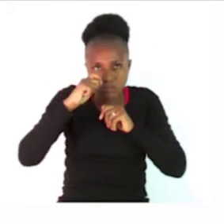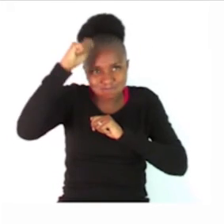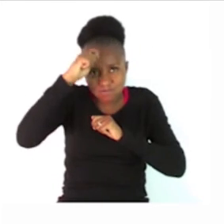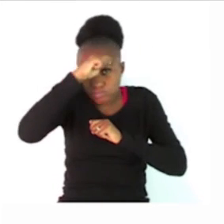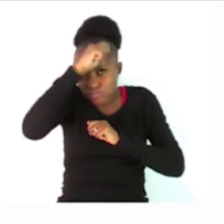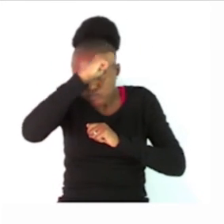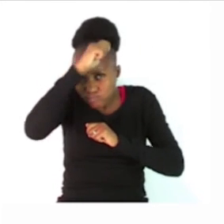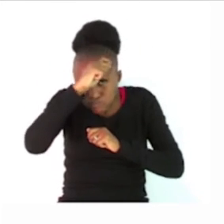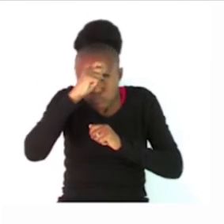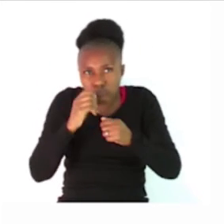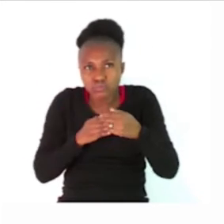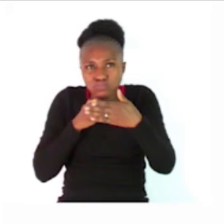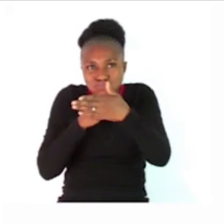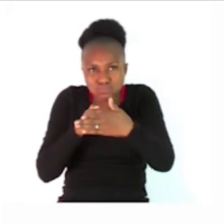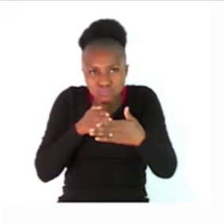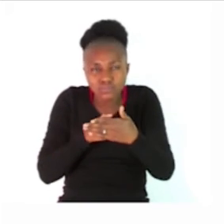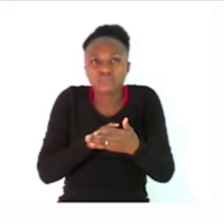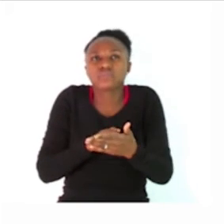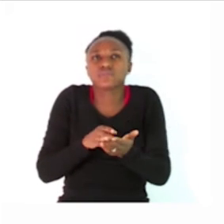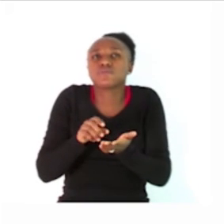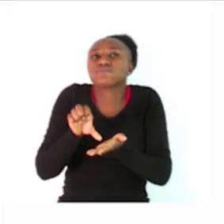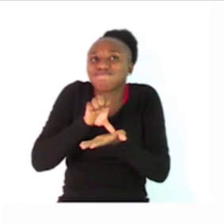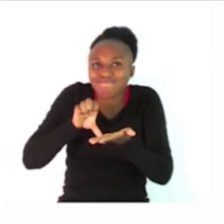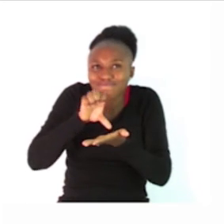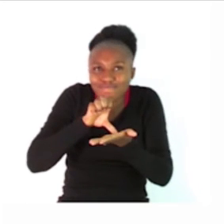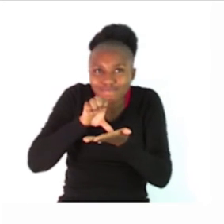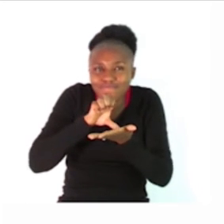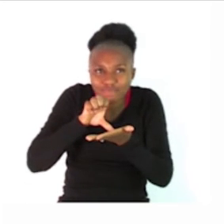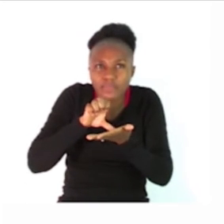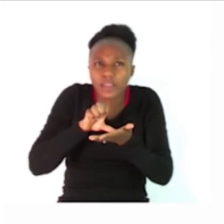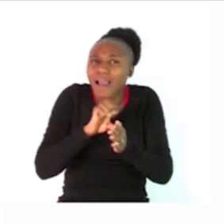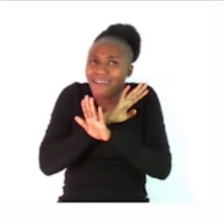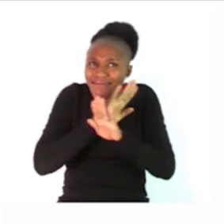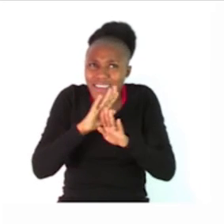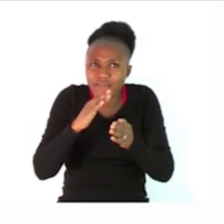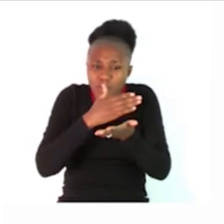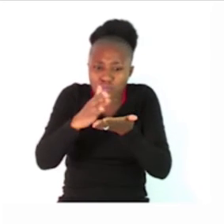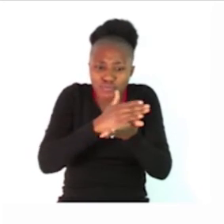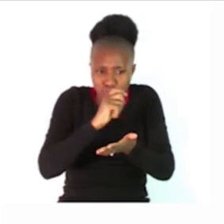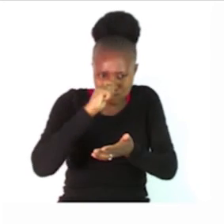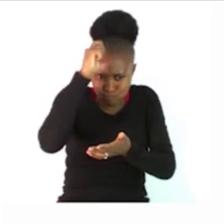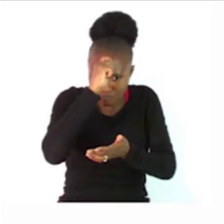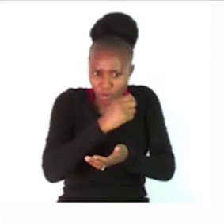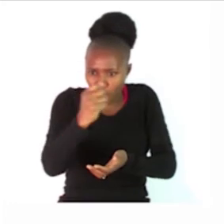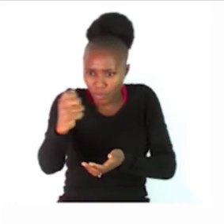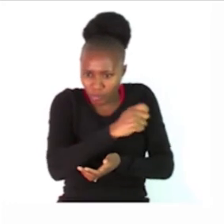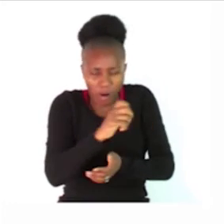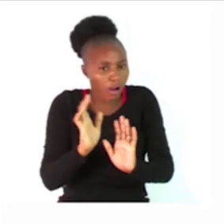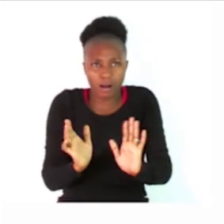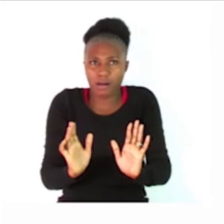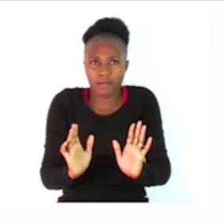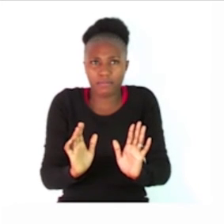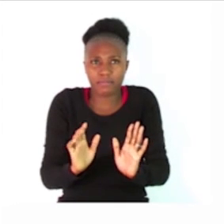germs or lice in your hair, and never share your comb or brush. Germs or